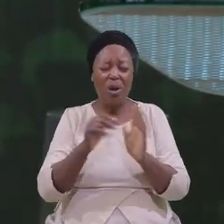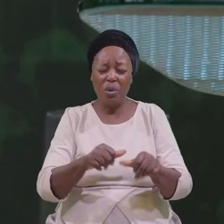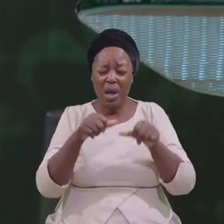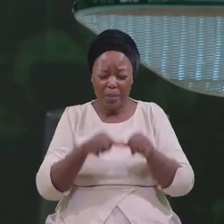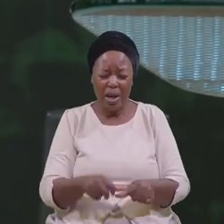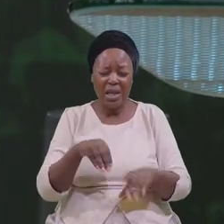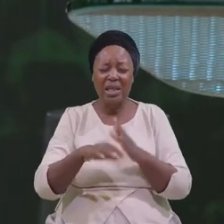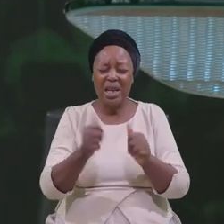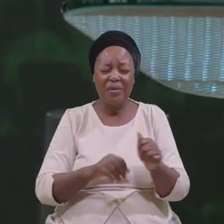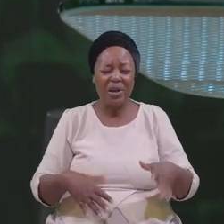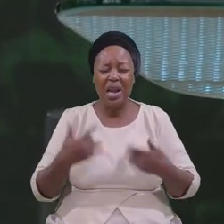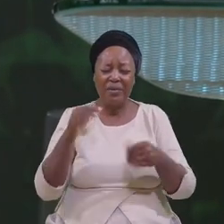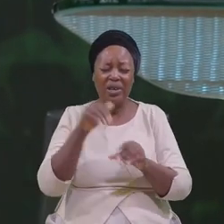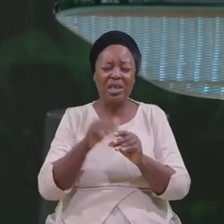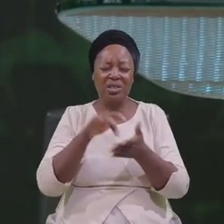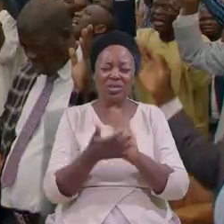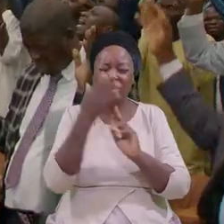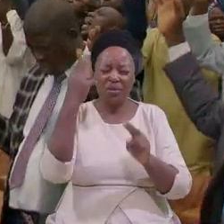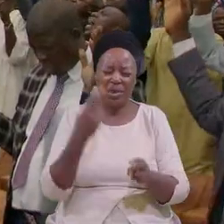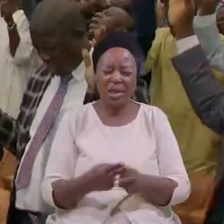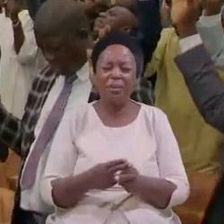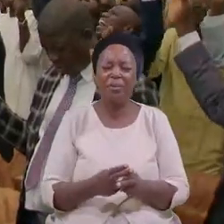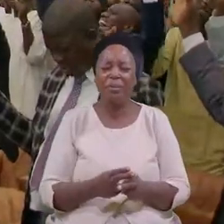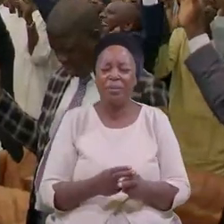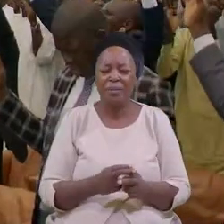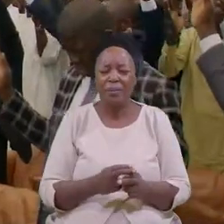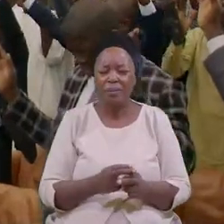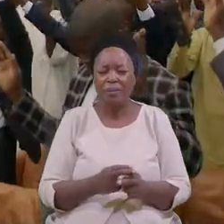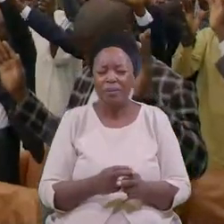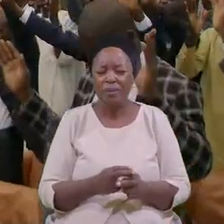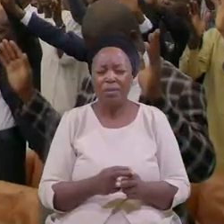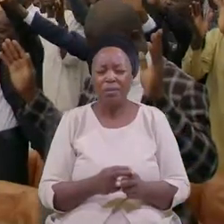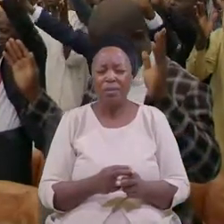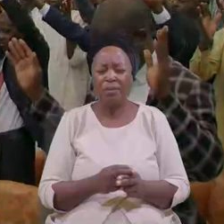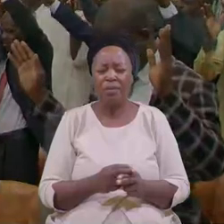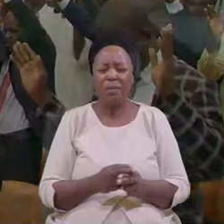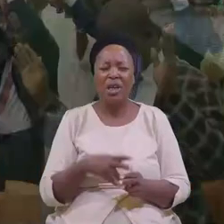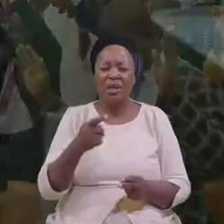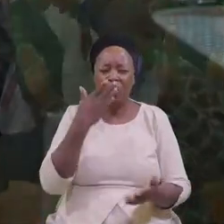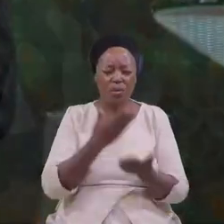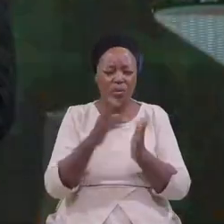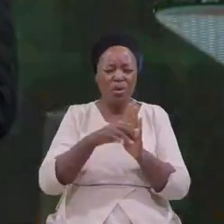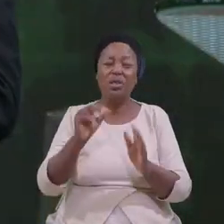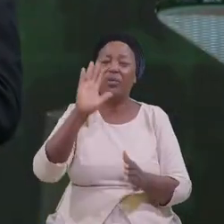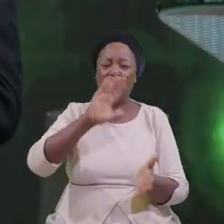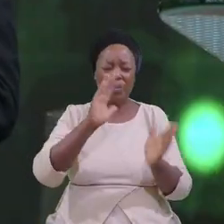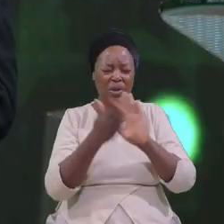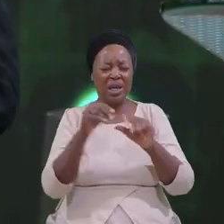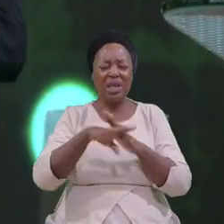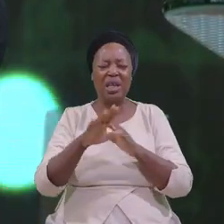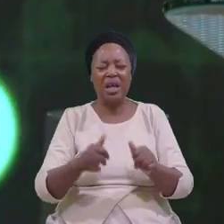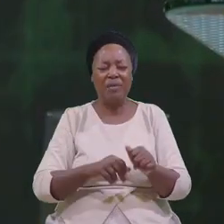abide in every life in Jesus' name. The goodness of your presence in every